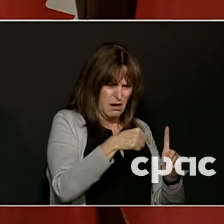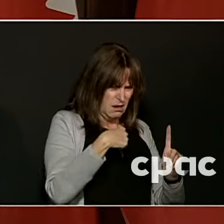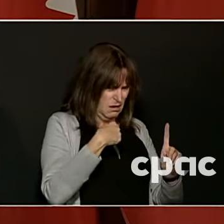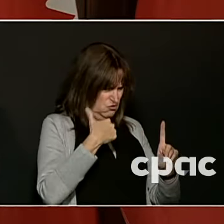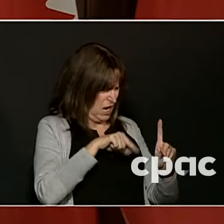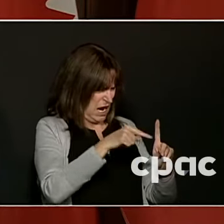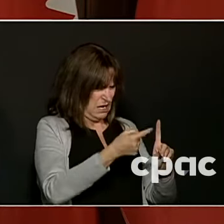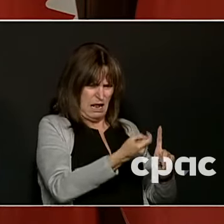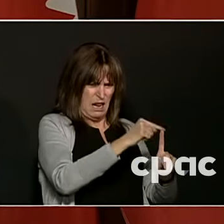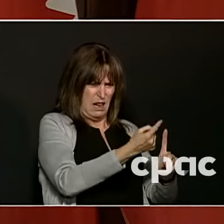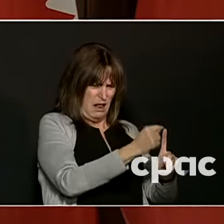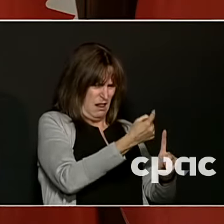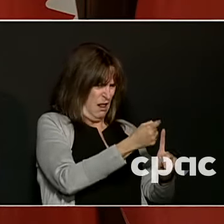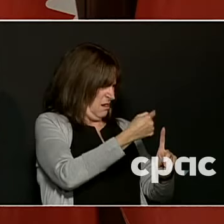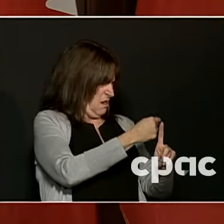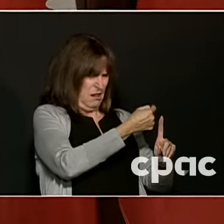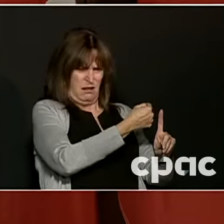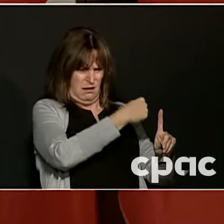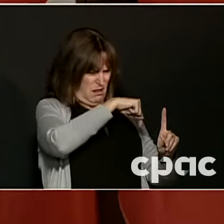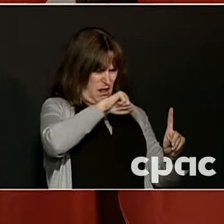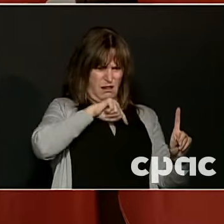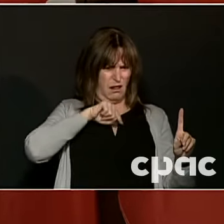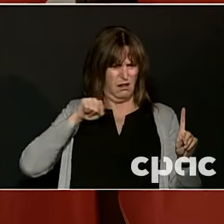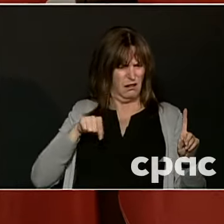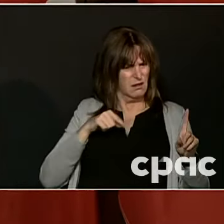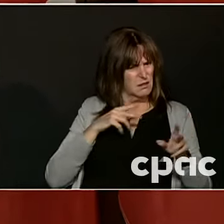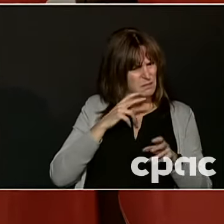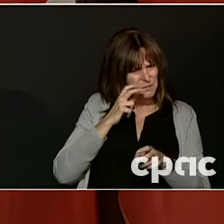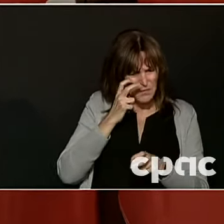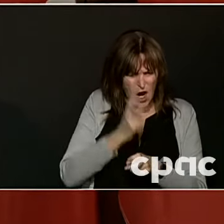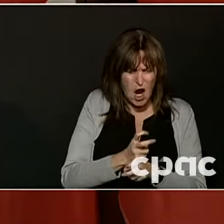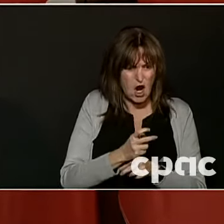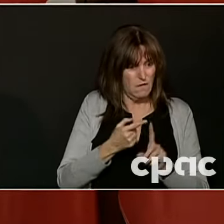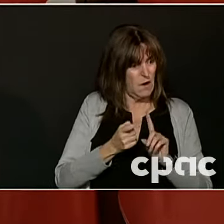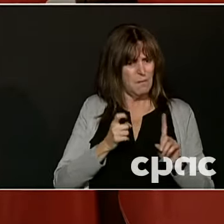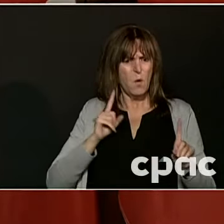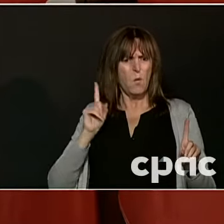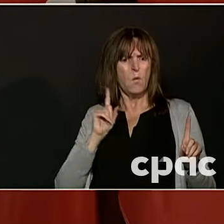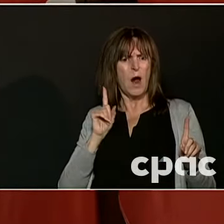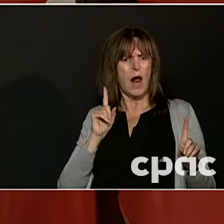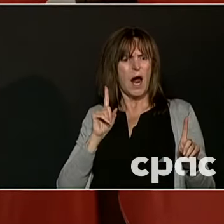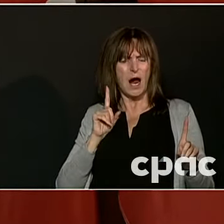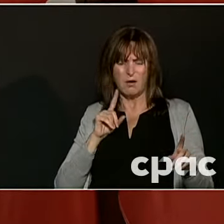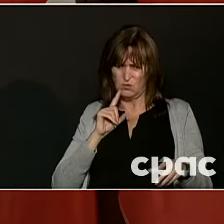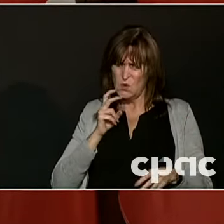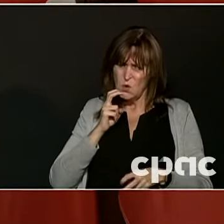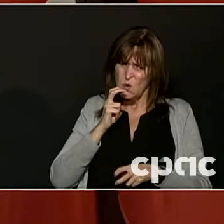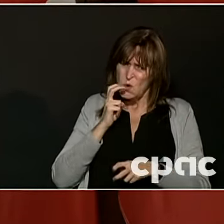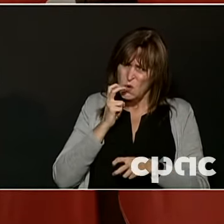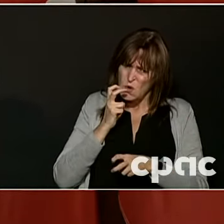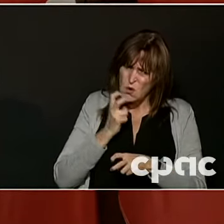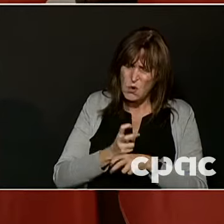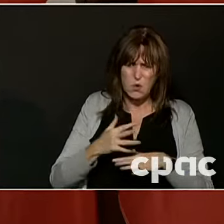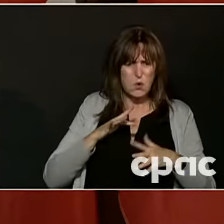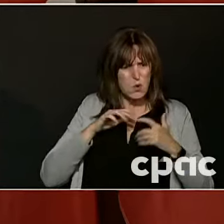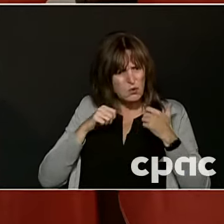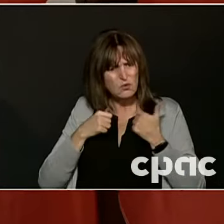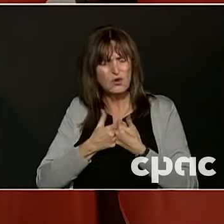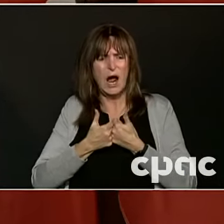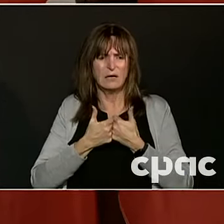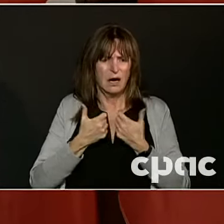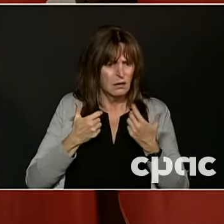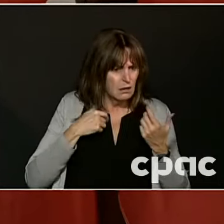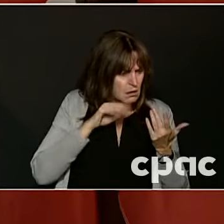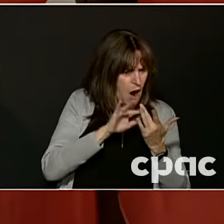things where the transmission actually occurred, and then also challenging to be able to contact and connect with all of those who